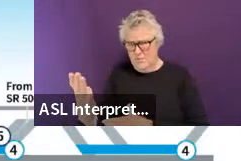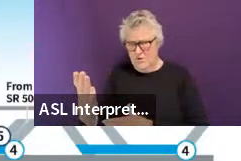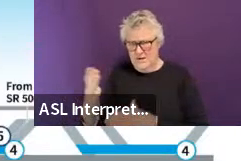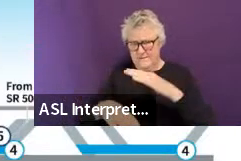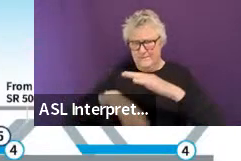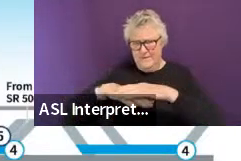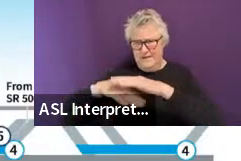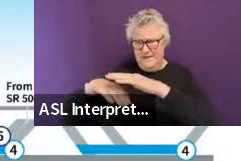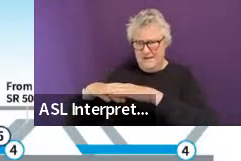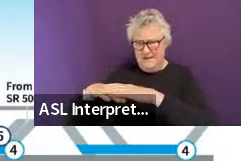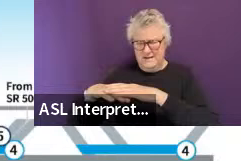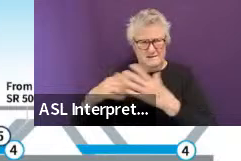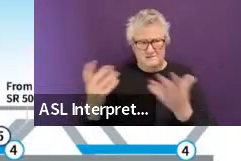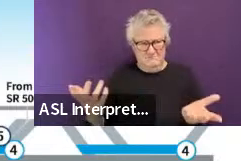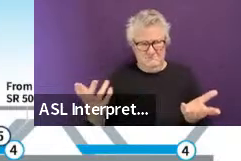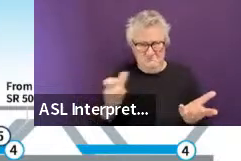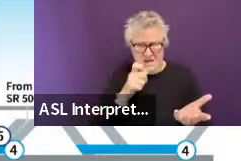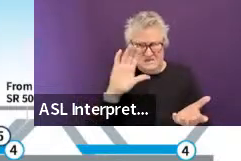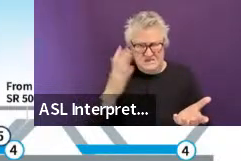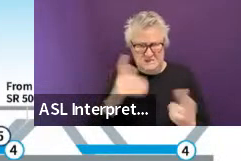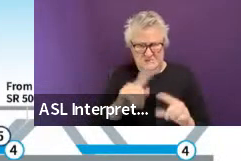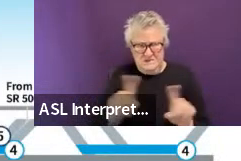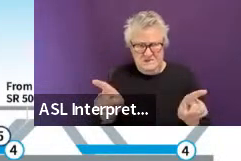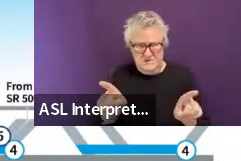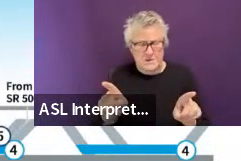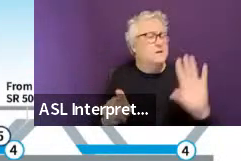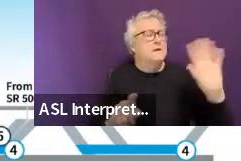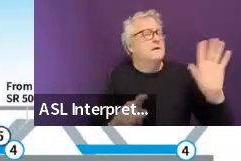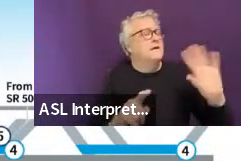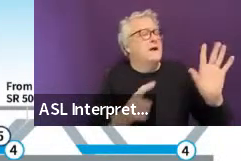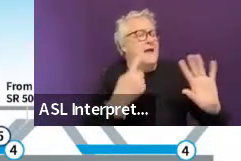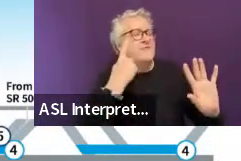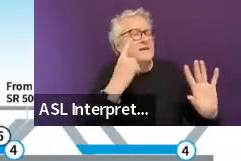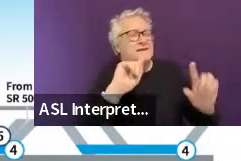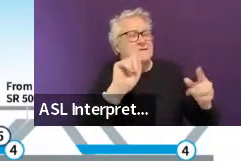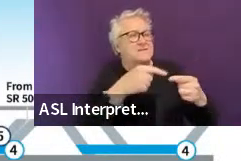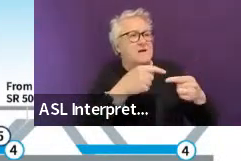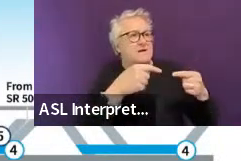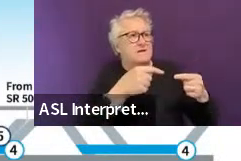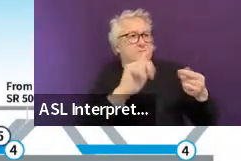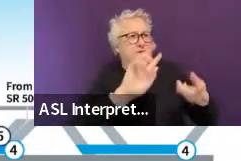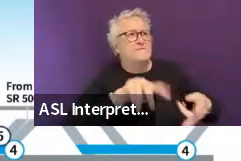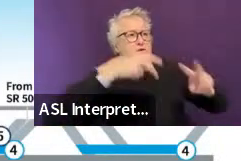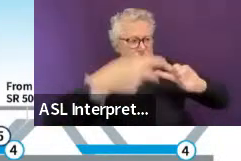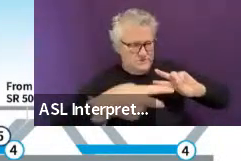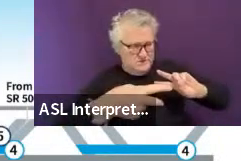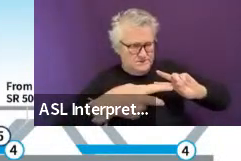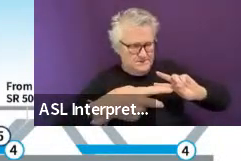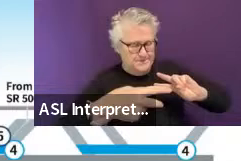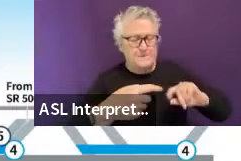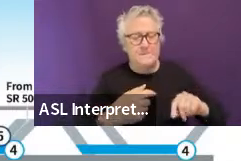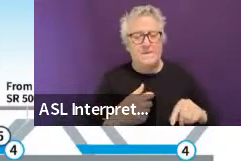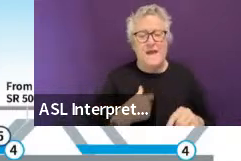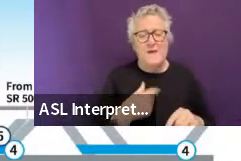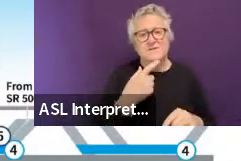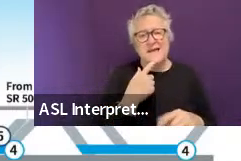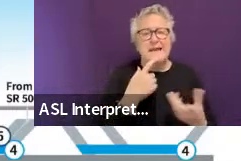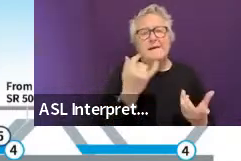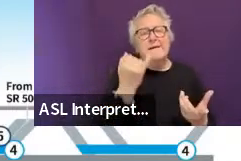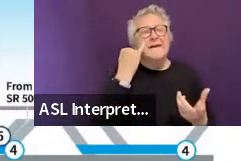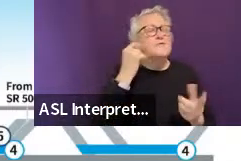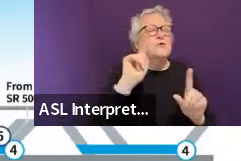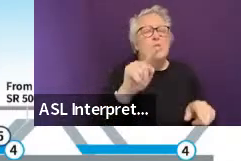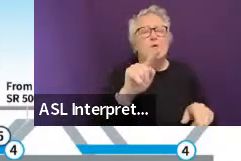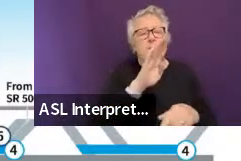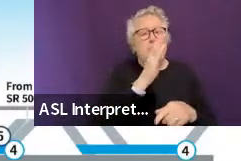it's reversed. So the PM, so the existing, sorry, I want to try to explain. So the 35 minutes, so let's just say Broadway to SR 500 is 35